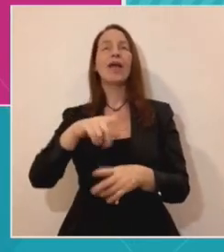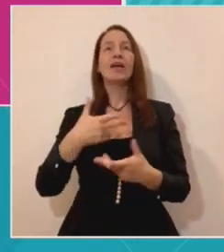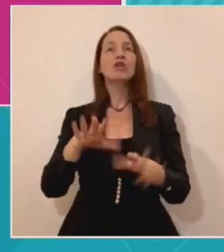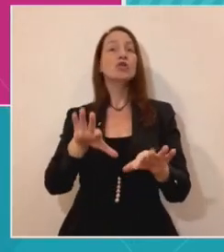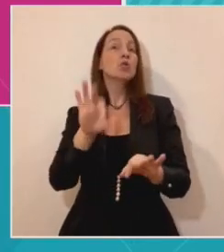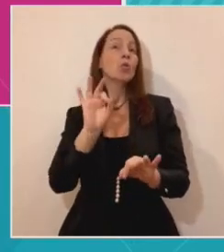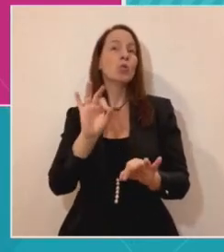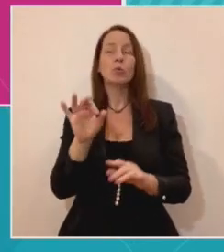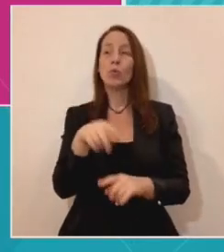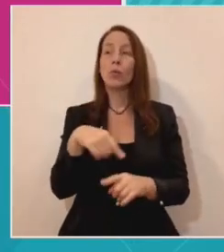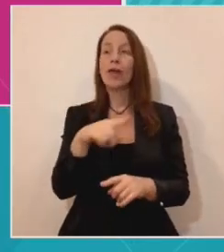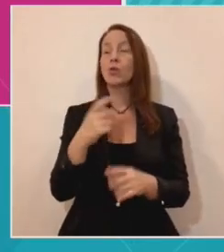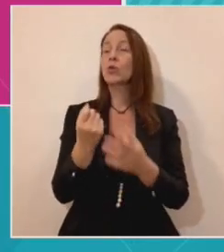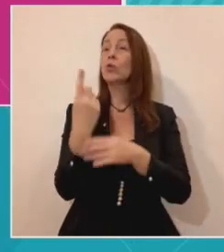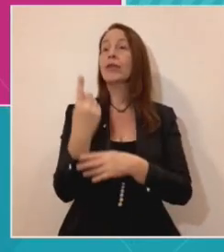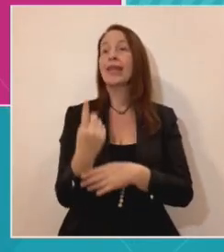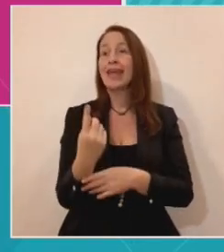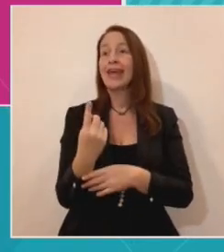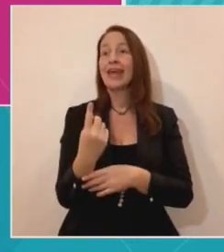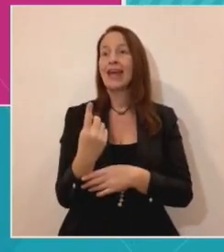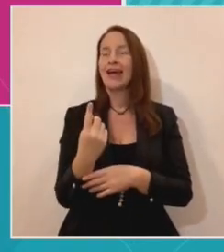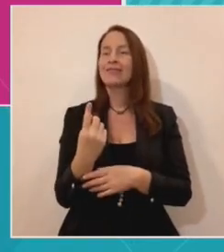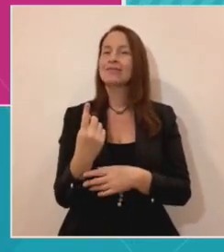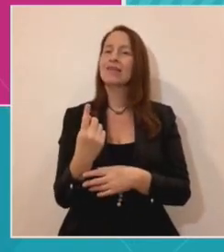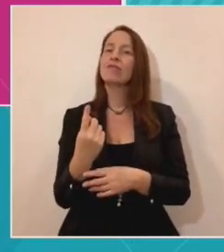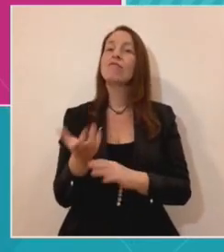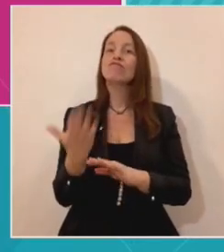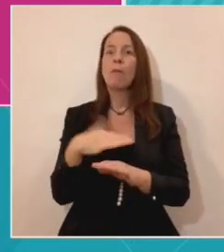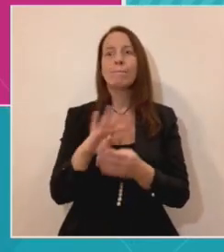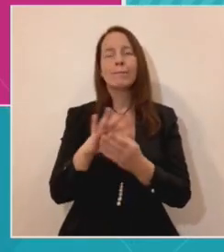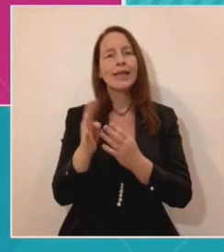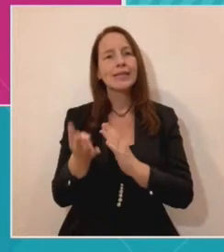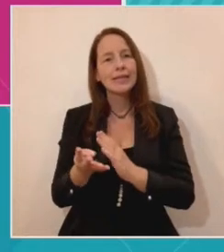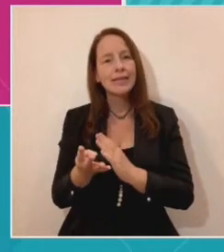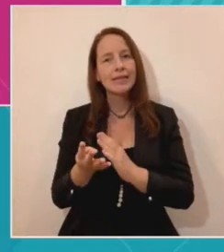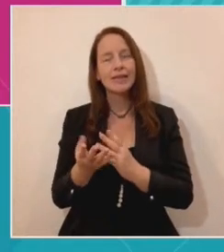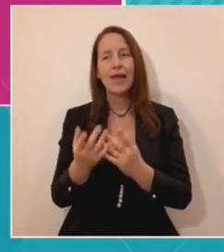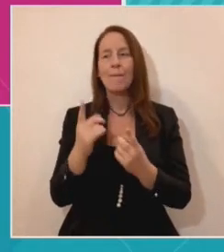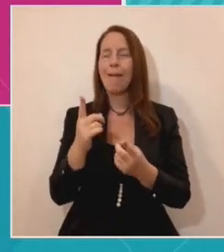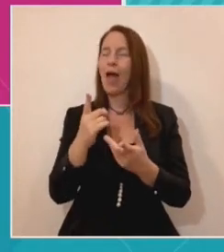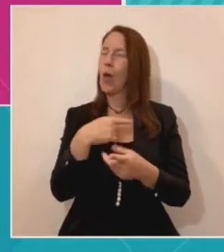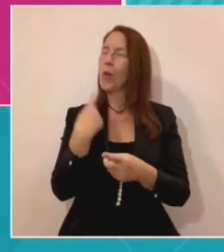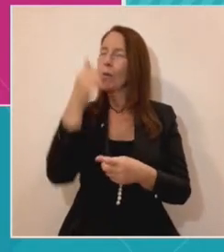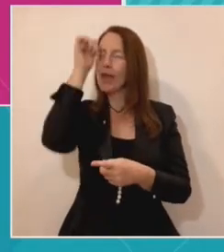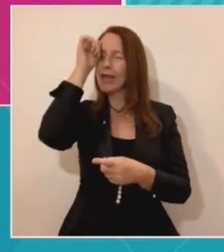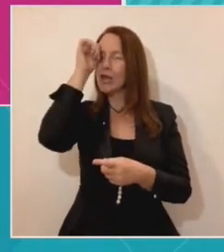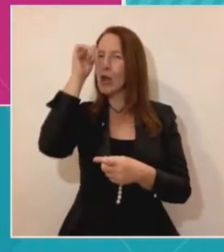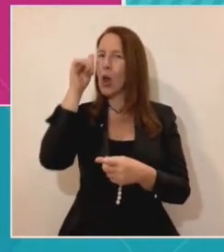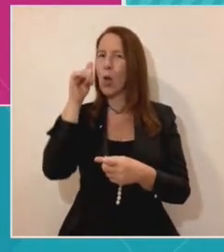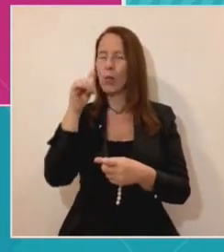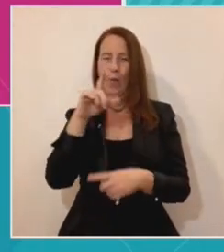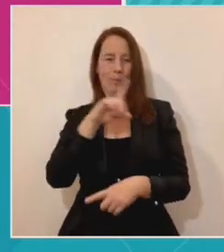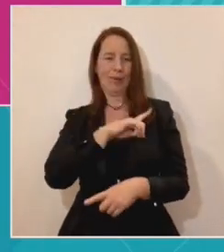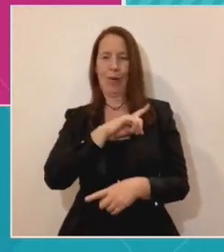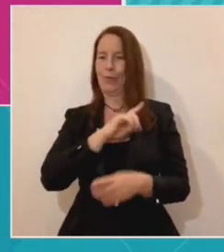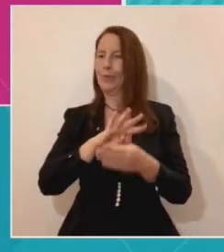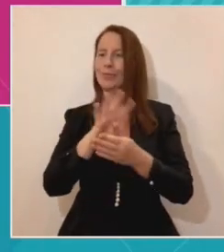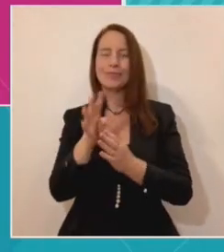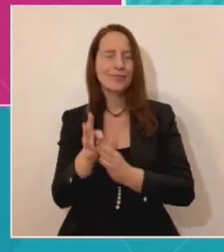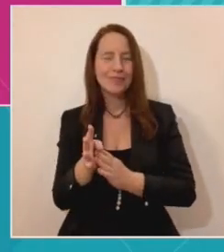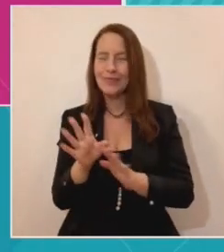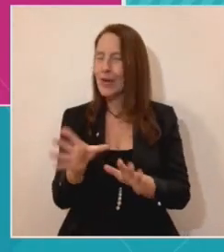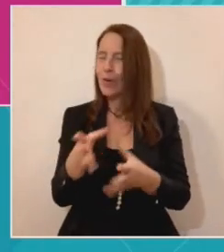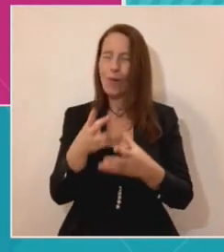pandemic. Except we all know that this is not entirely the truth. Our cohort didn't acquire, but rather refined our